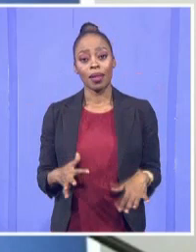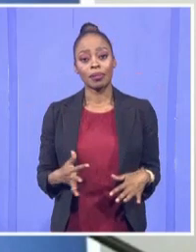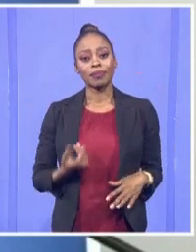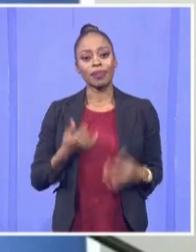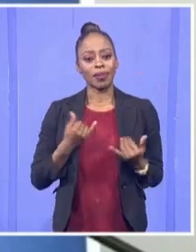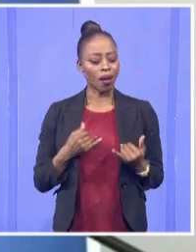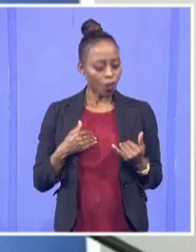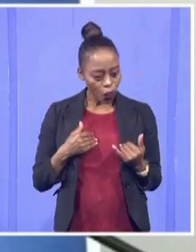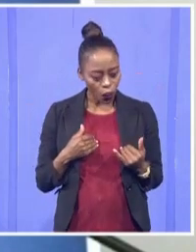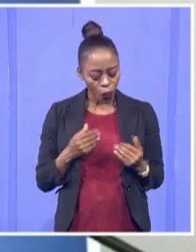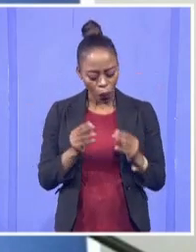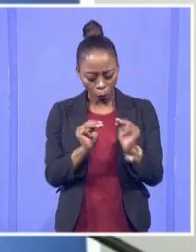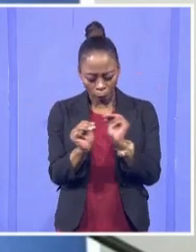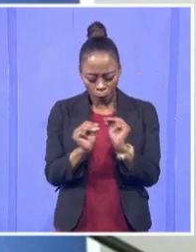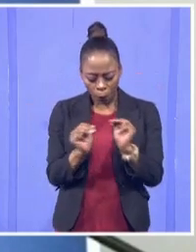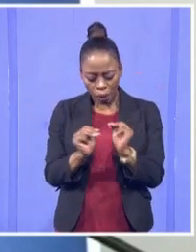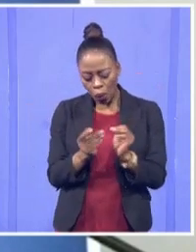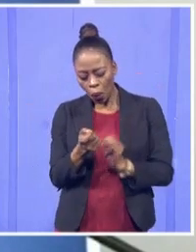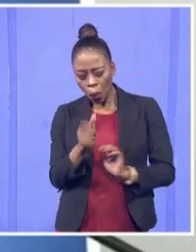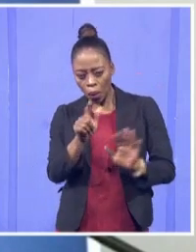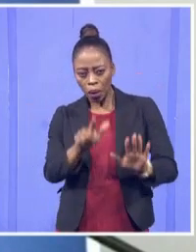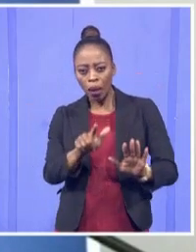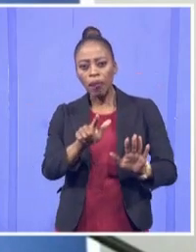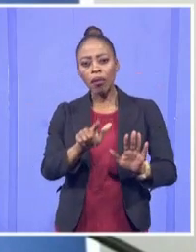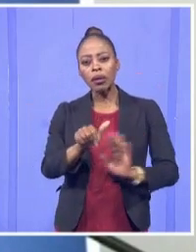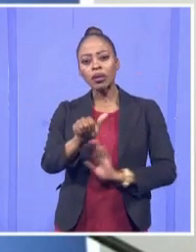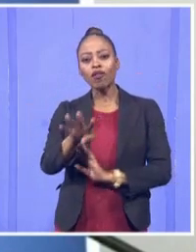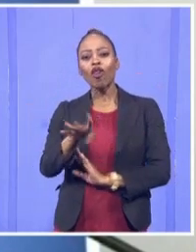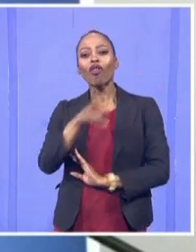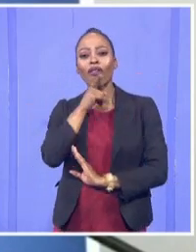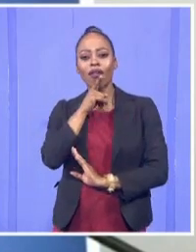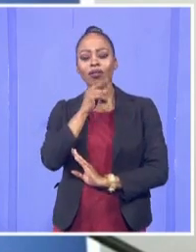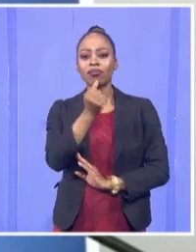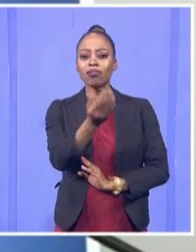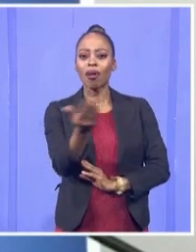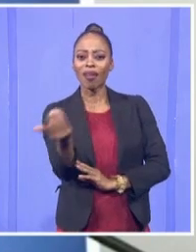to manage almost 764,000 applications,